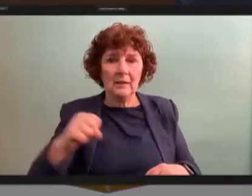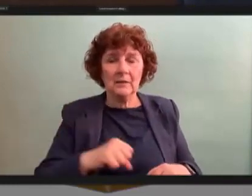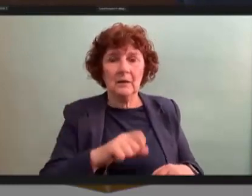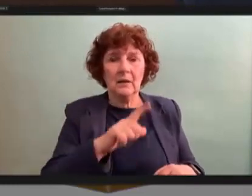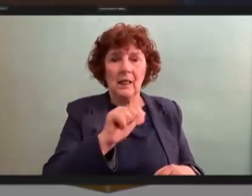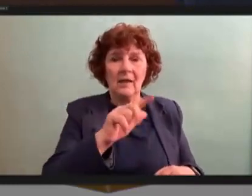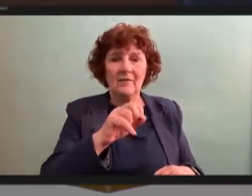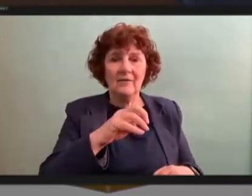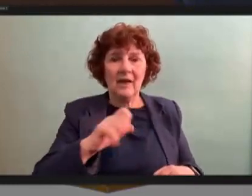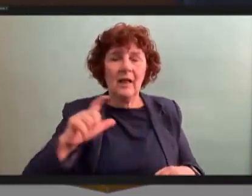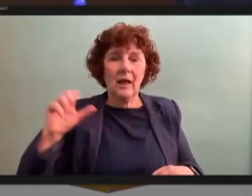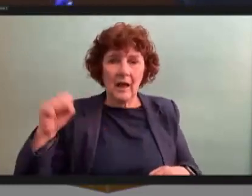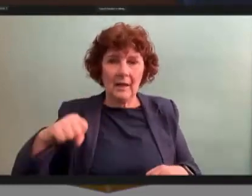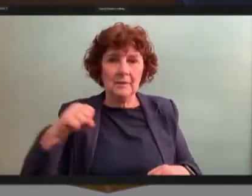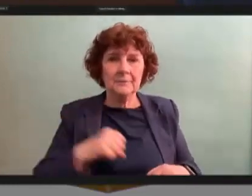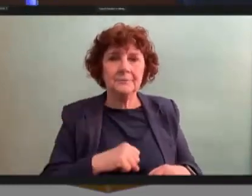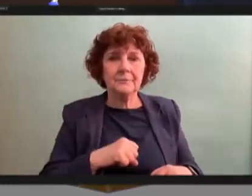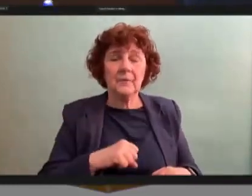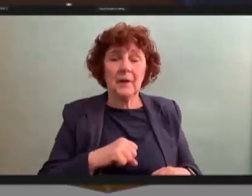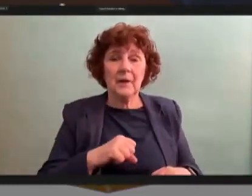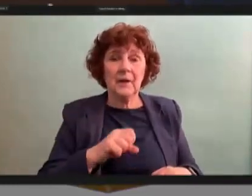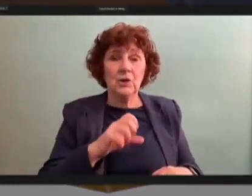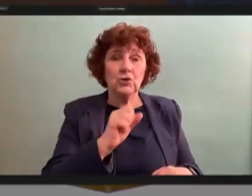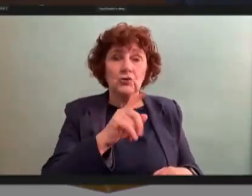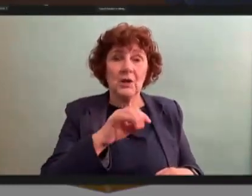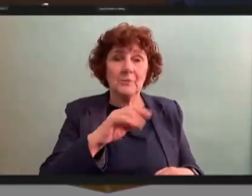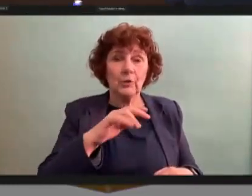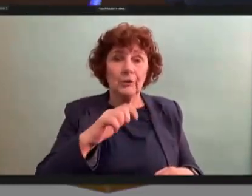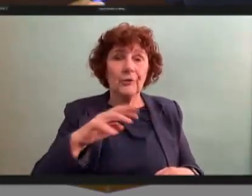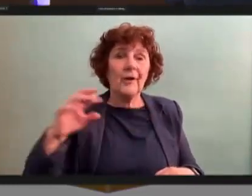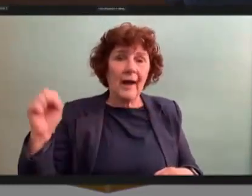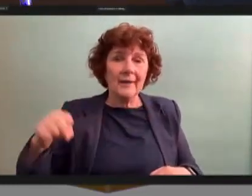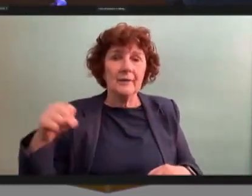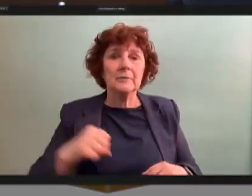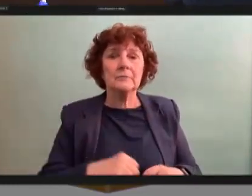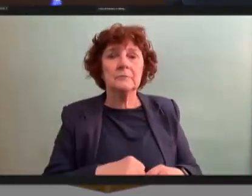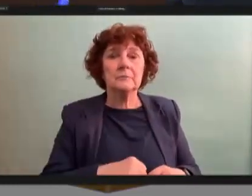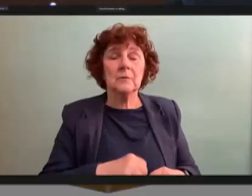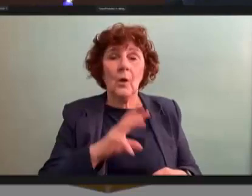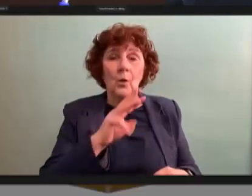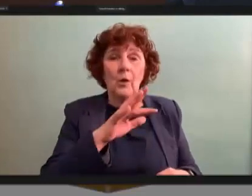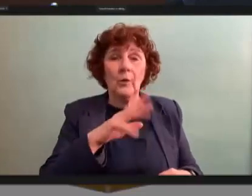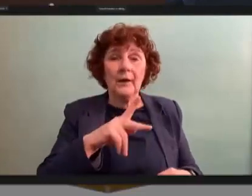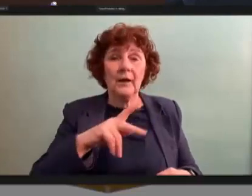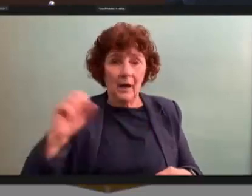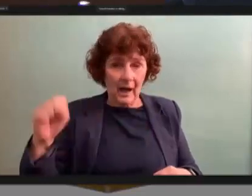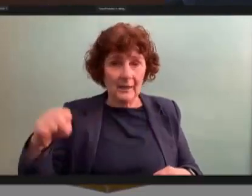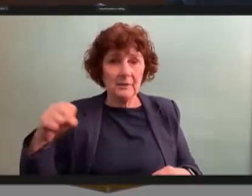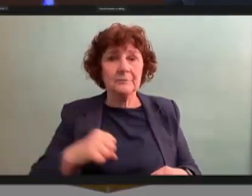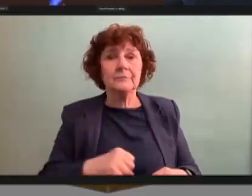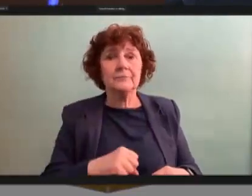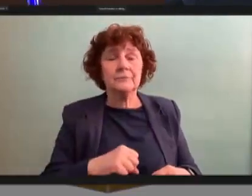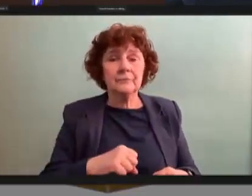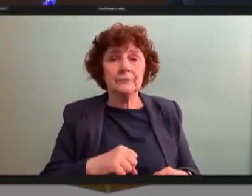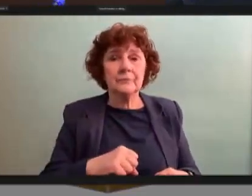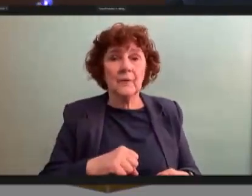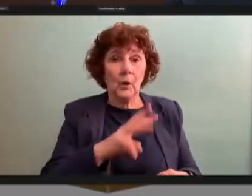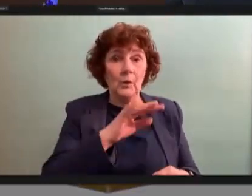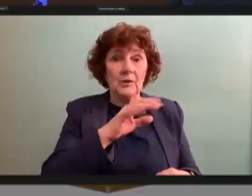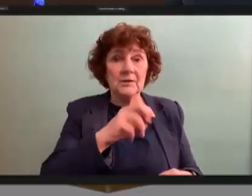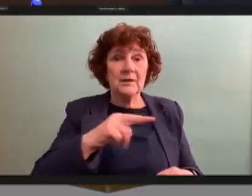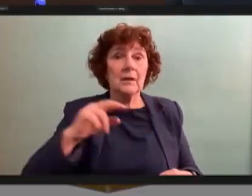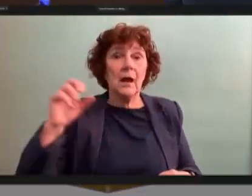Aye. Mrs. Strasburger. Aye. Mrs. Warwick. Aye. Mr. Wilson.